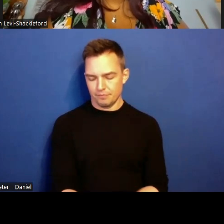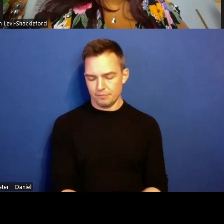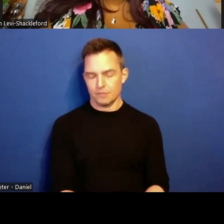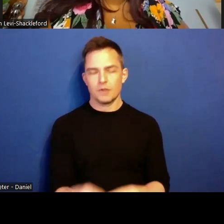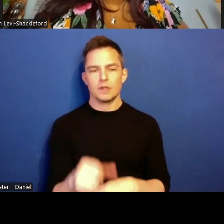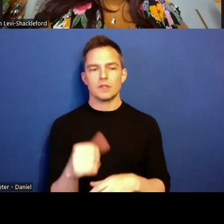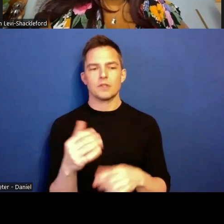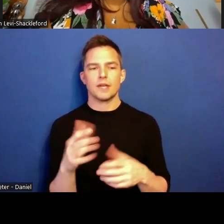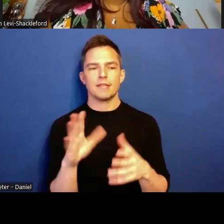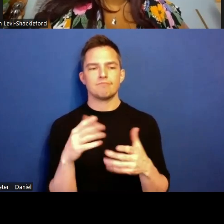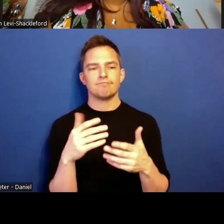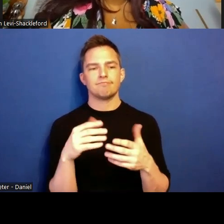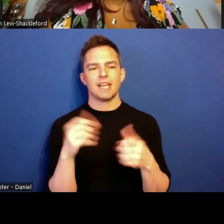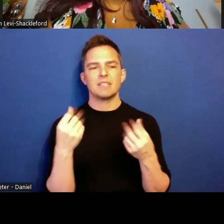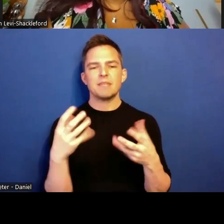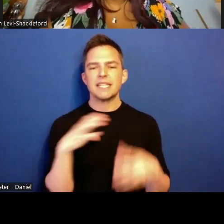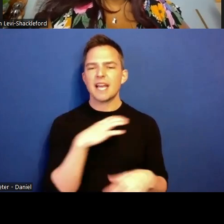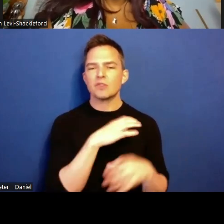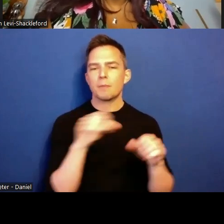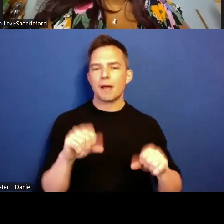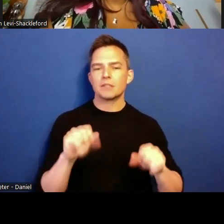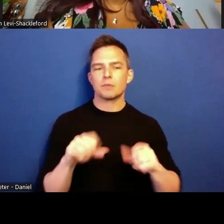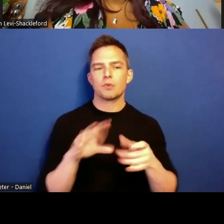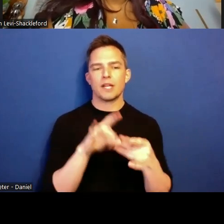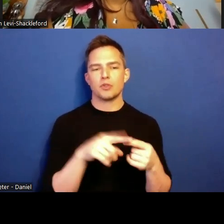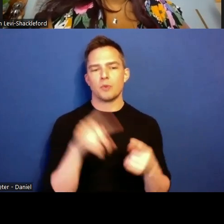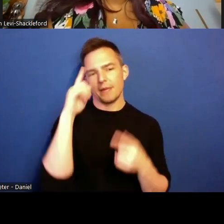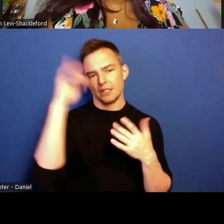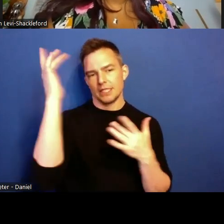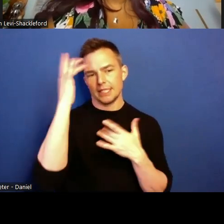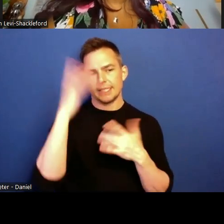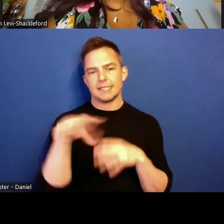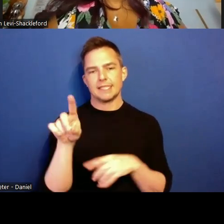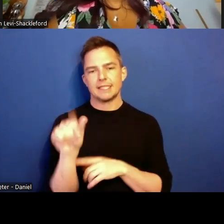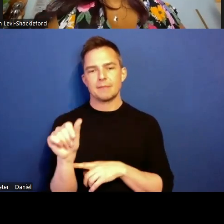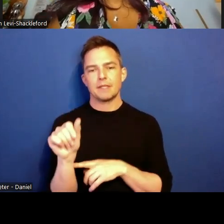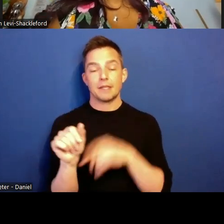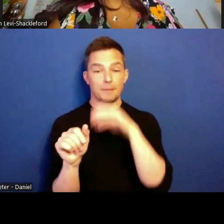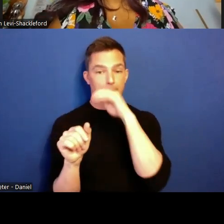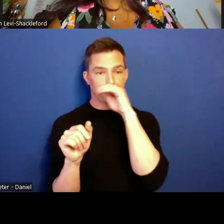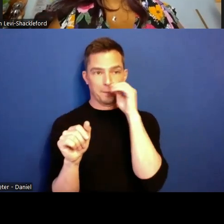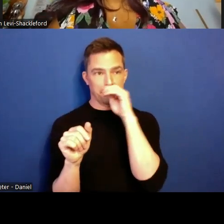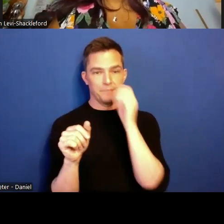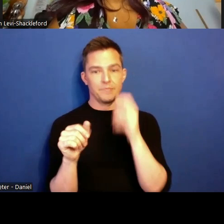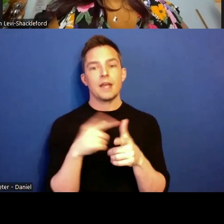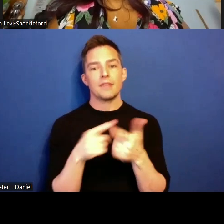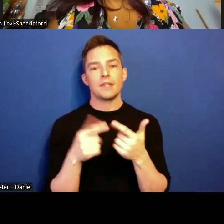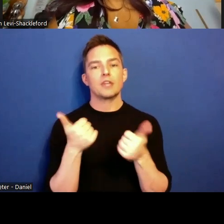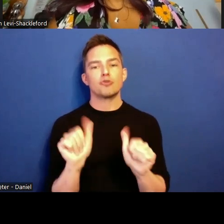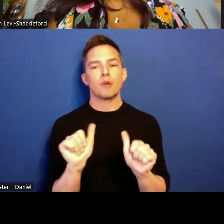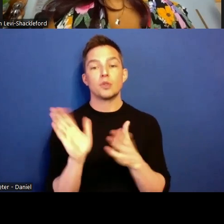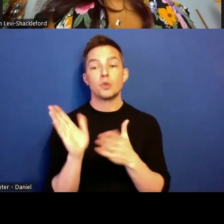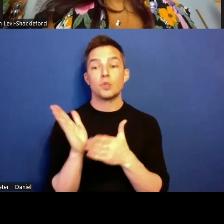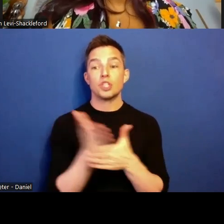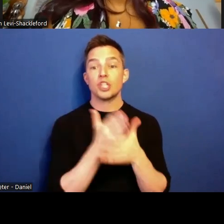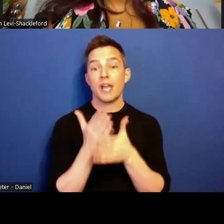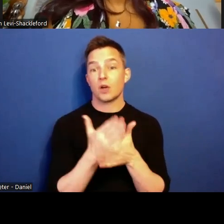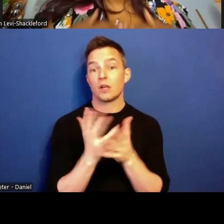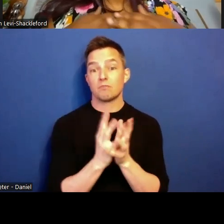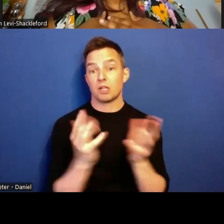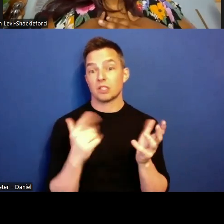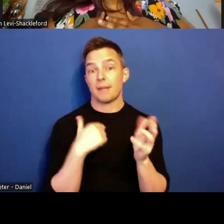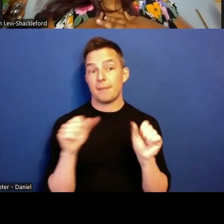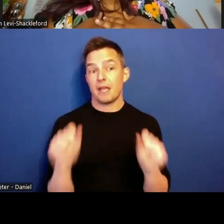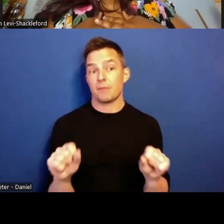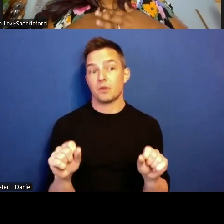councils as I can related to mental illness and disabilities, so that I can try to share as much as I can,